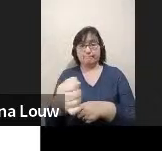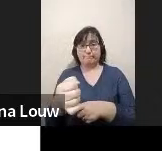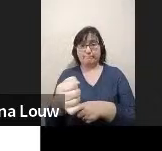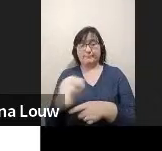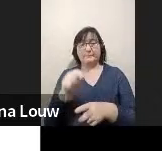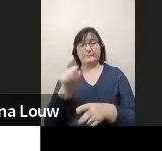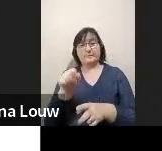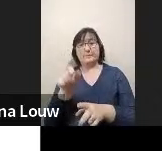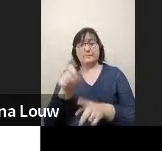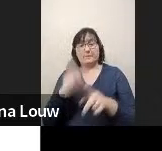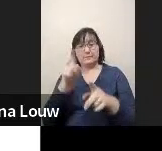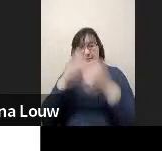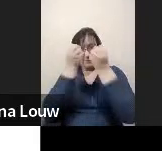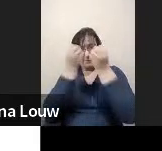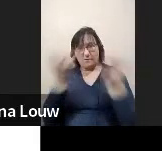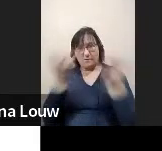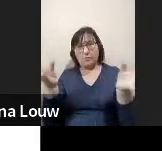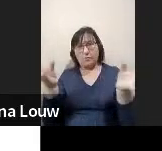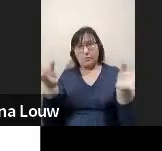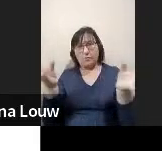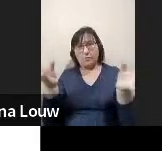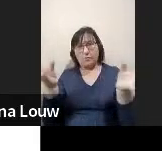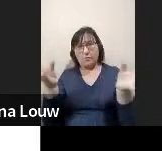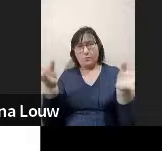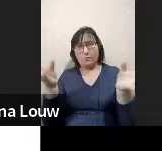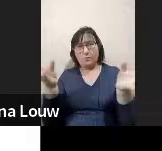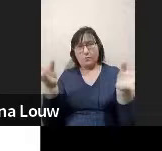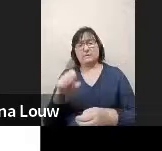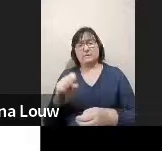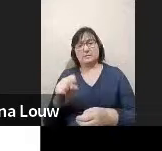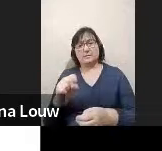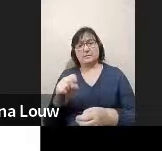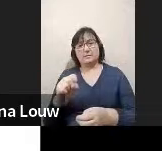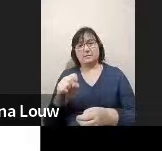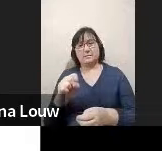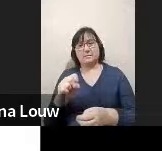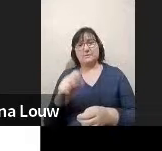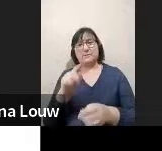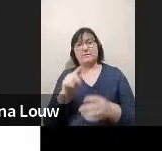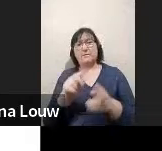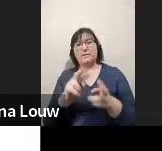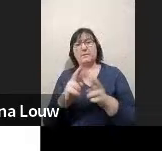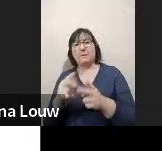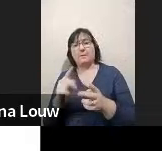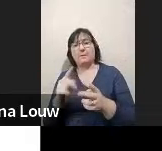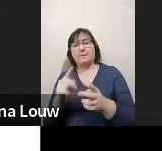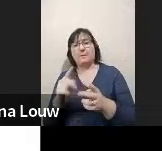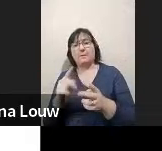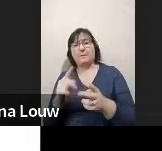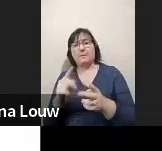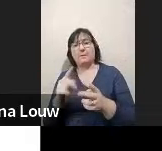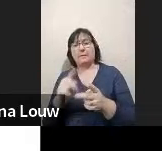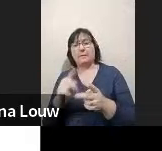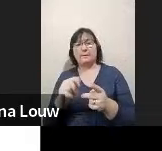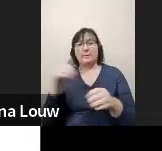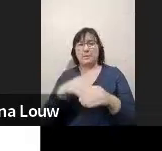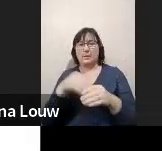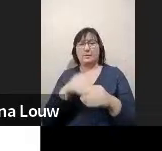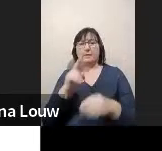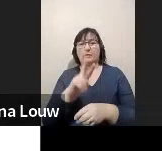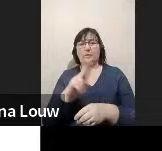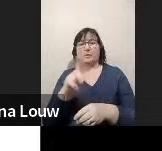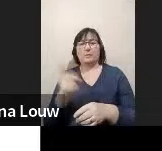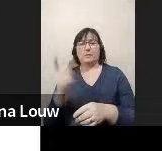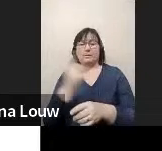SARS of the amendment. So they can come through to SARS within 21 days and advise